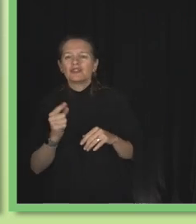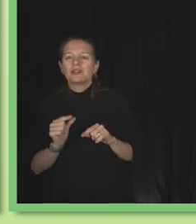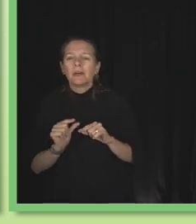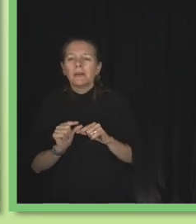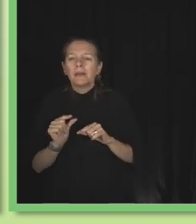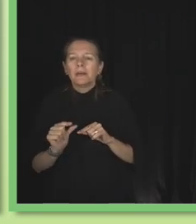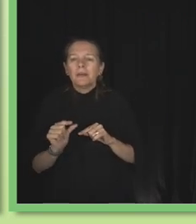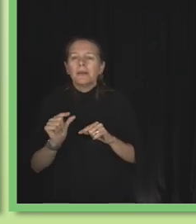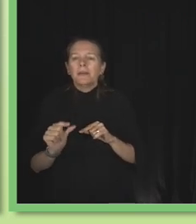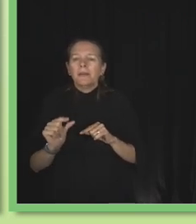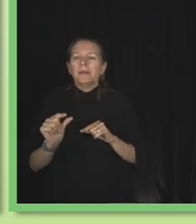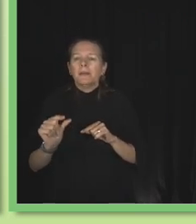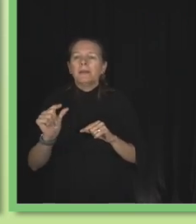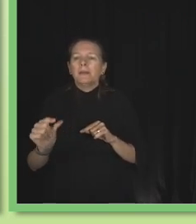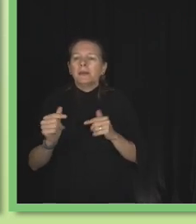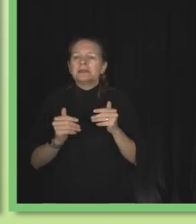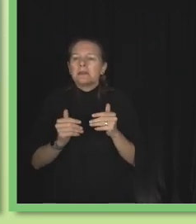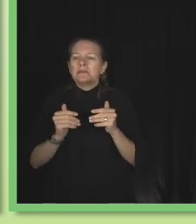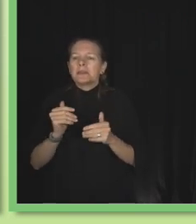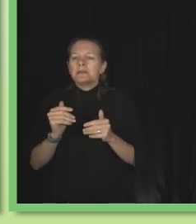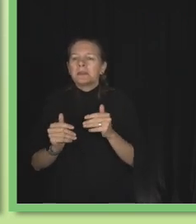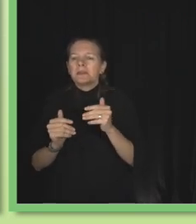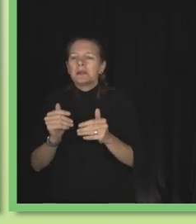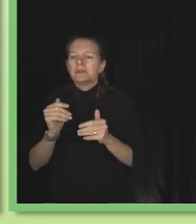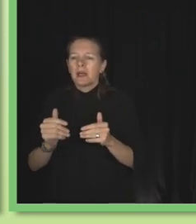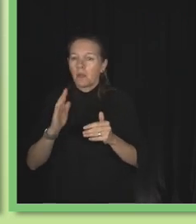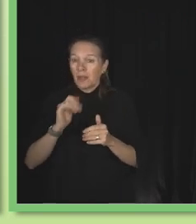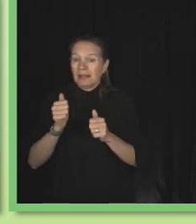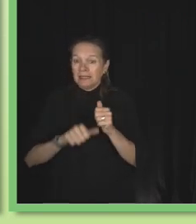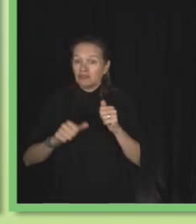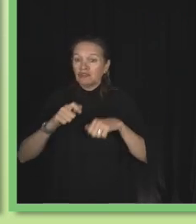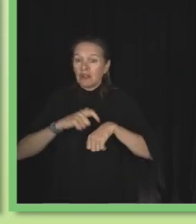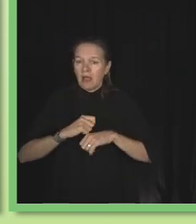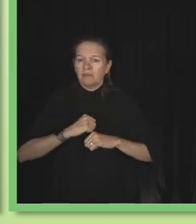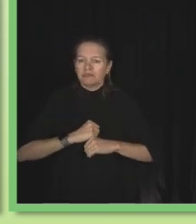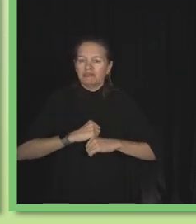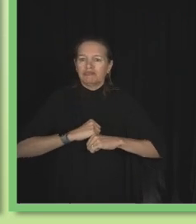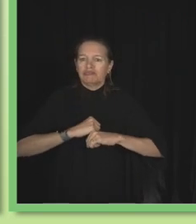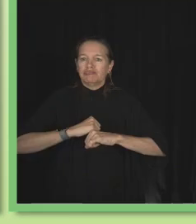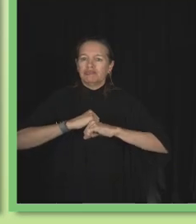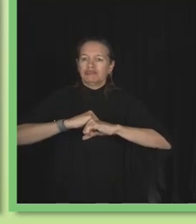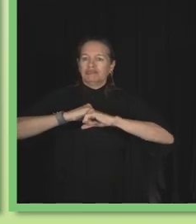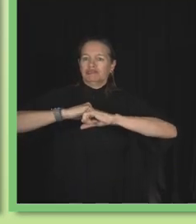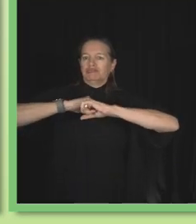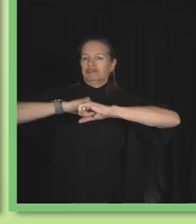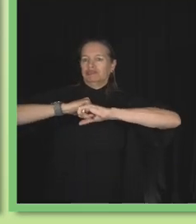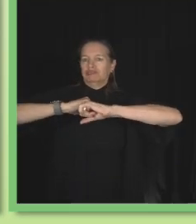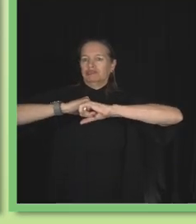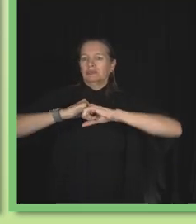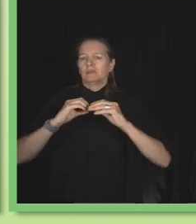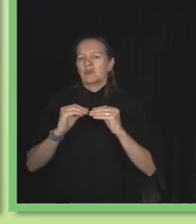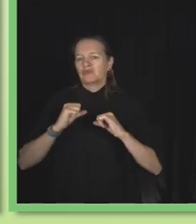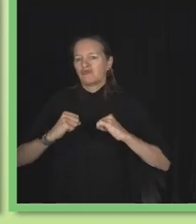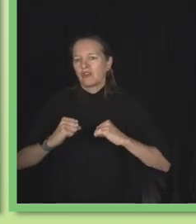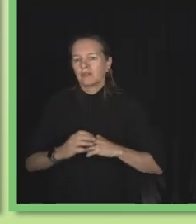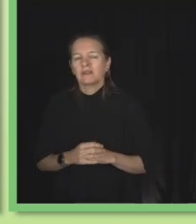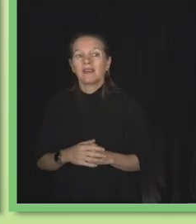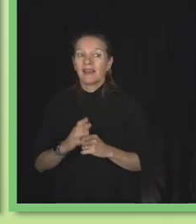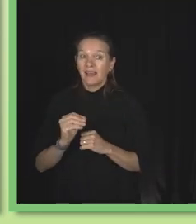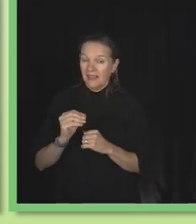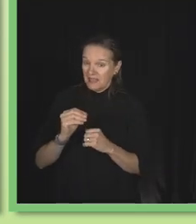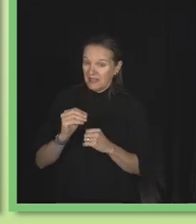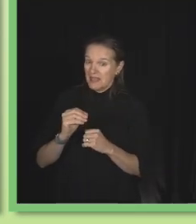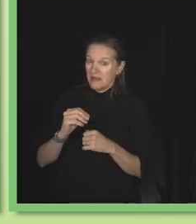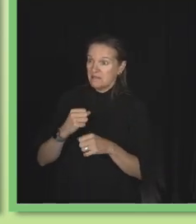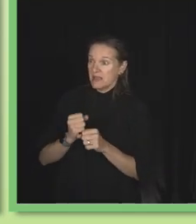steps in the right direction. Each control you implement makes you stronger. Each attestation you verify closes another door to attackers. I guess that makes us